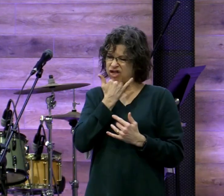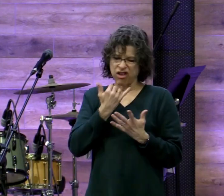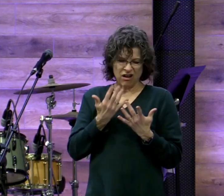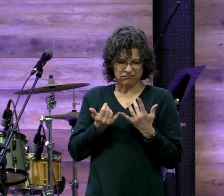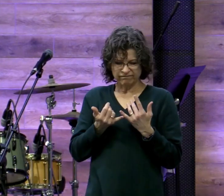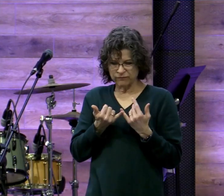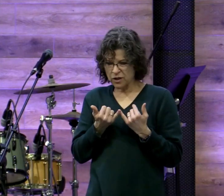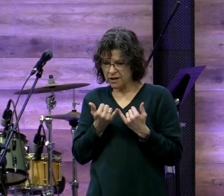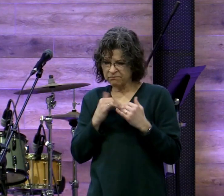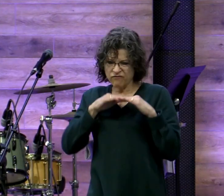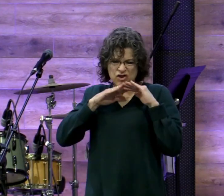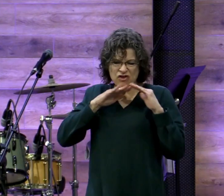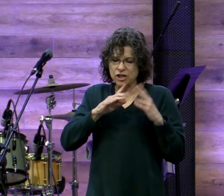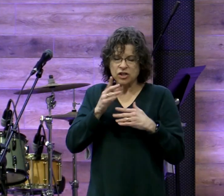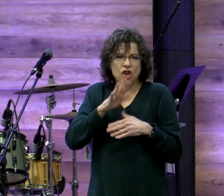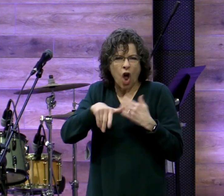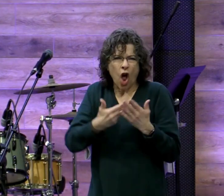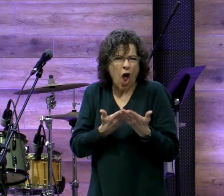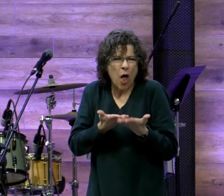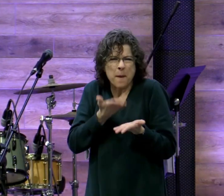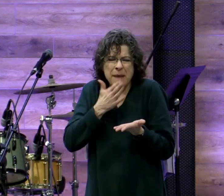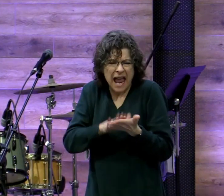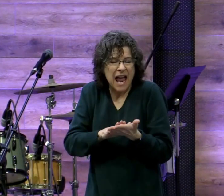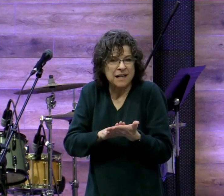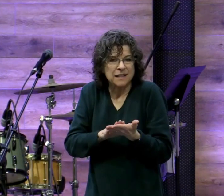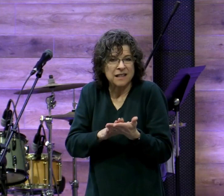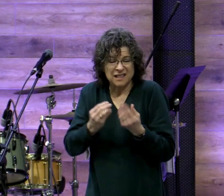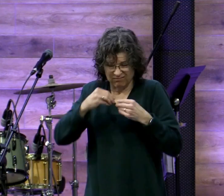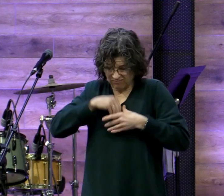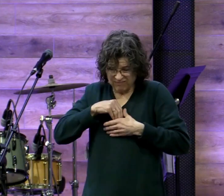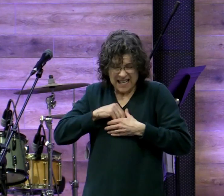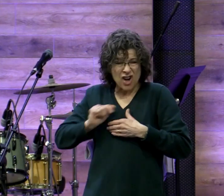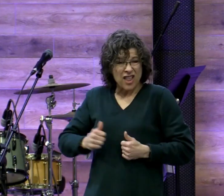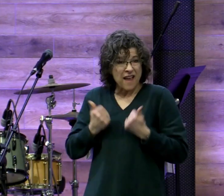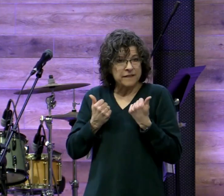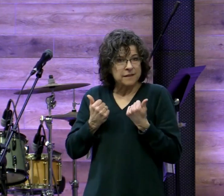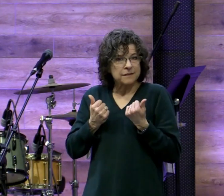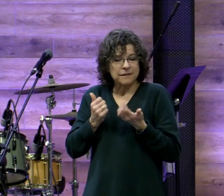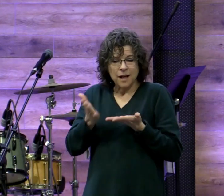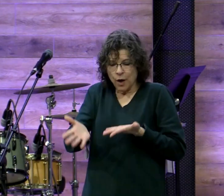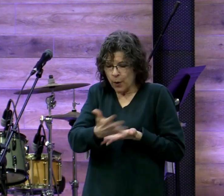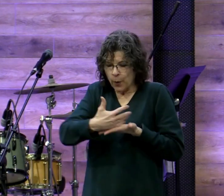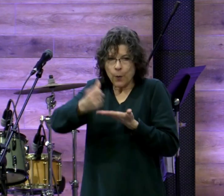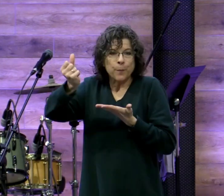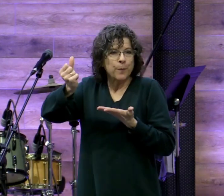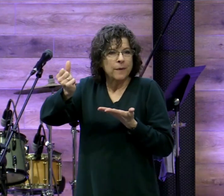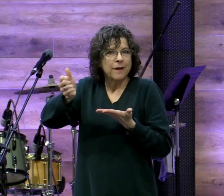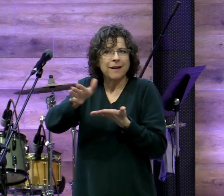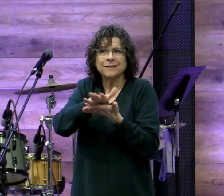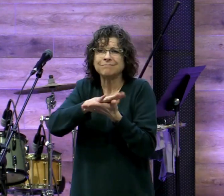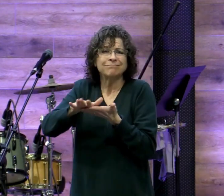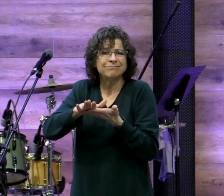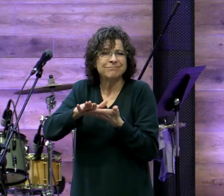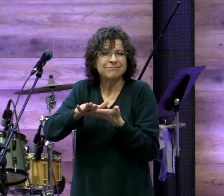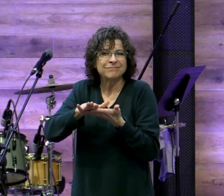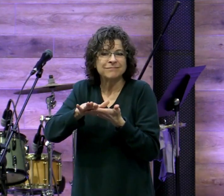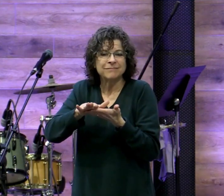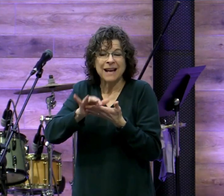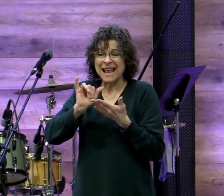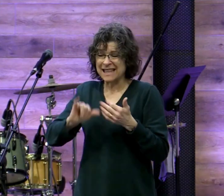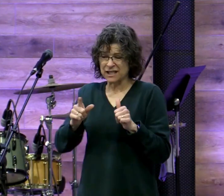new. And even in his first miracle, we see echoes of this longing and this need for